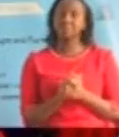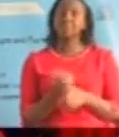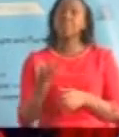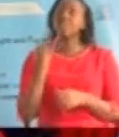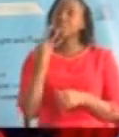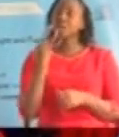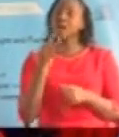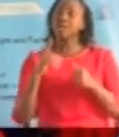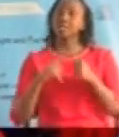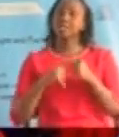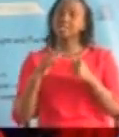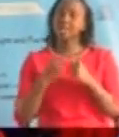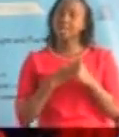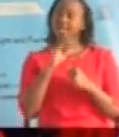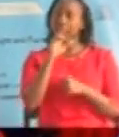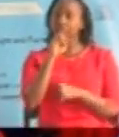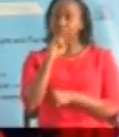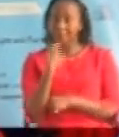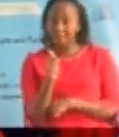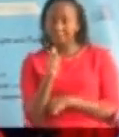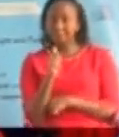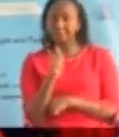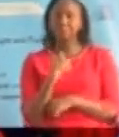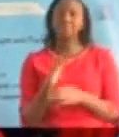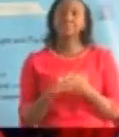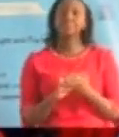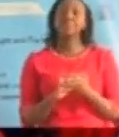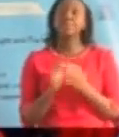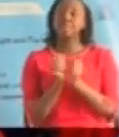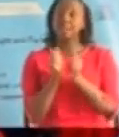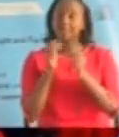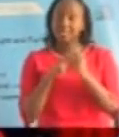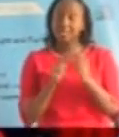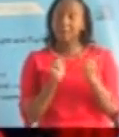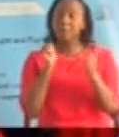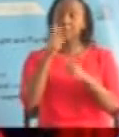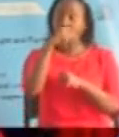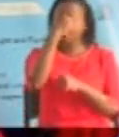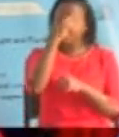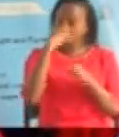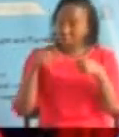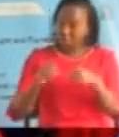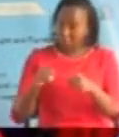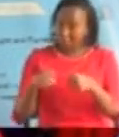378 masters, 17 postgraduate diplomas,